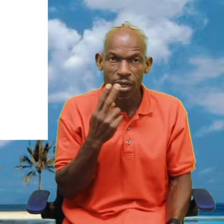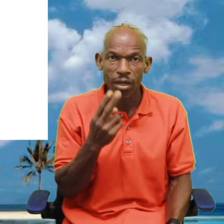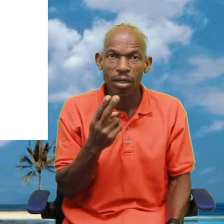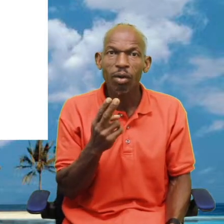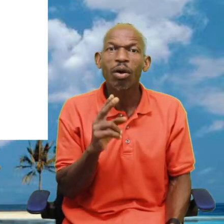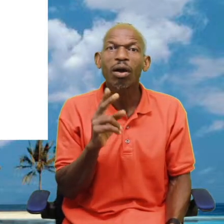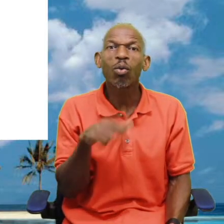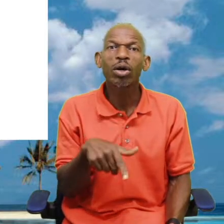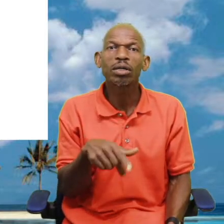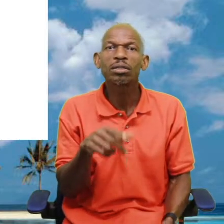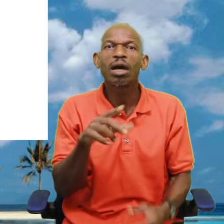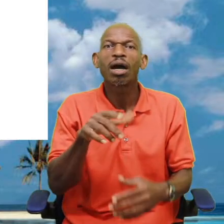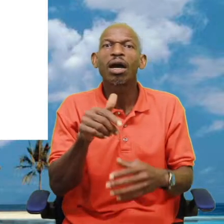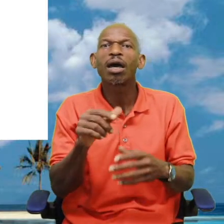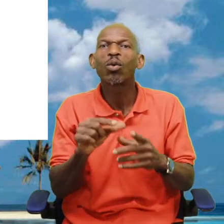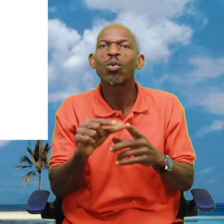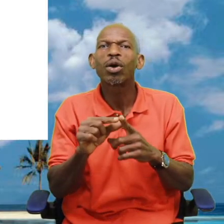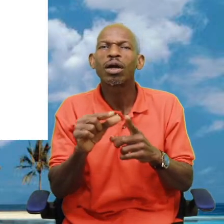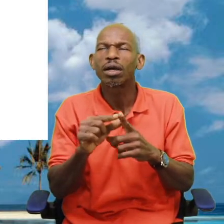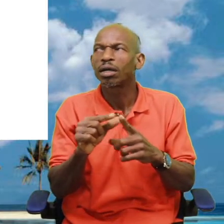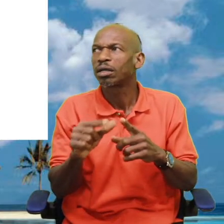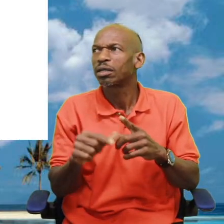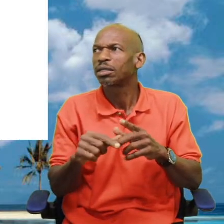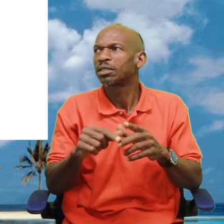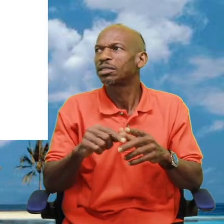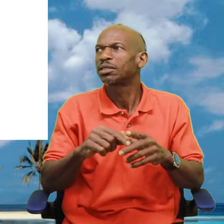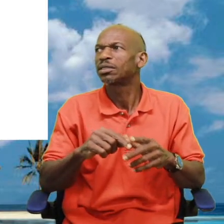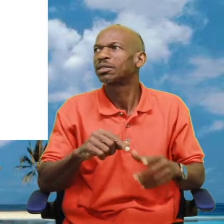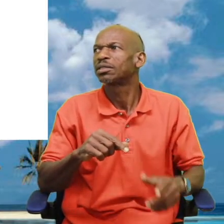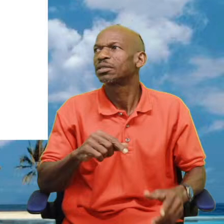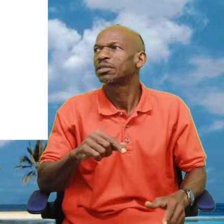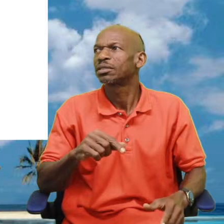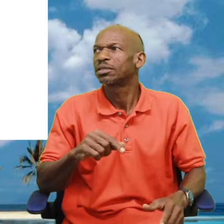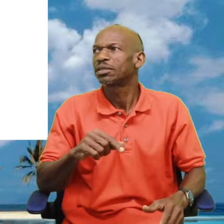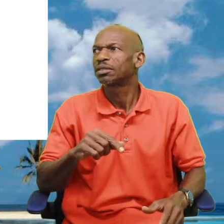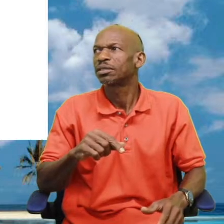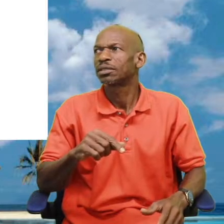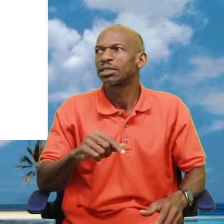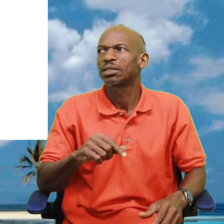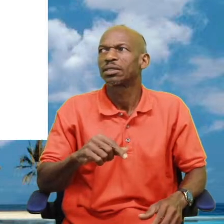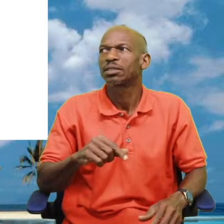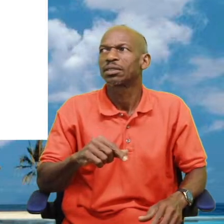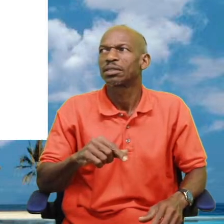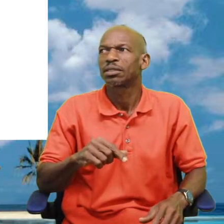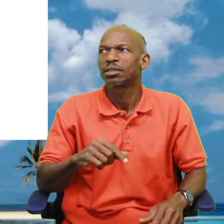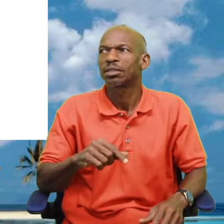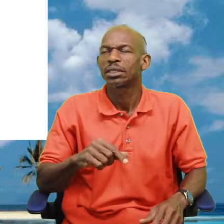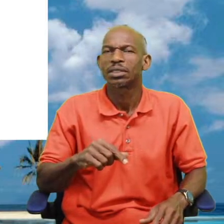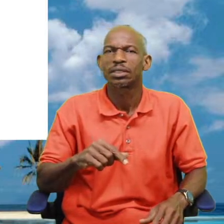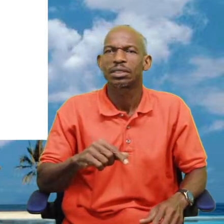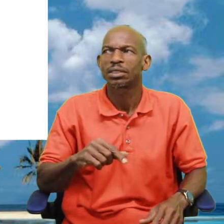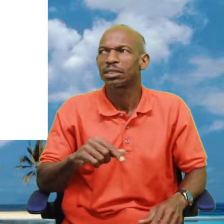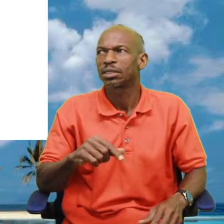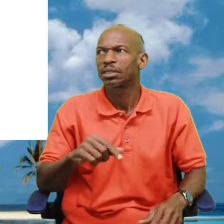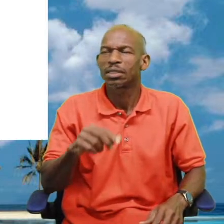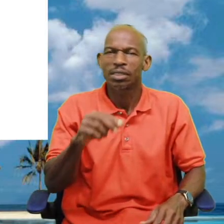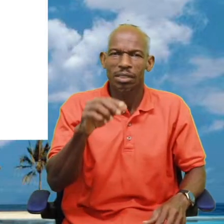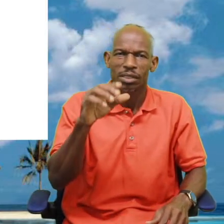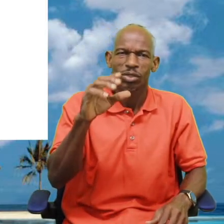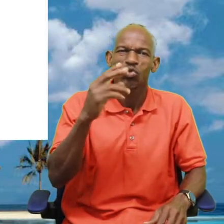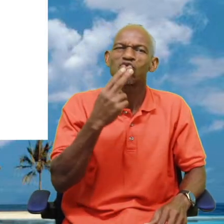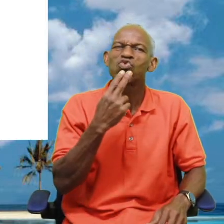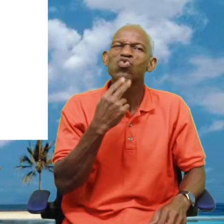We could use that word sometimes, and I'm going to write a word for you. And tell me if you can tell me the